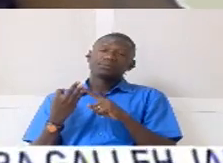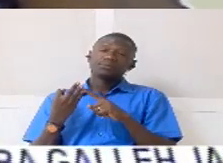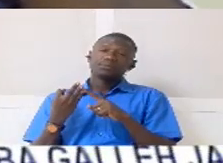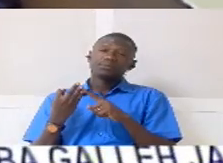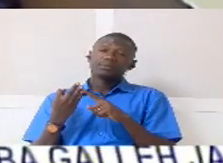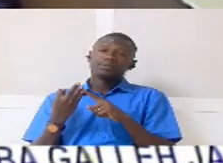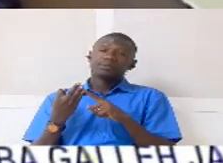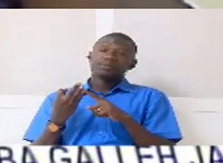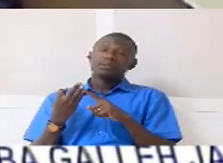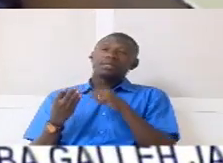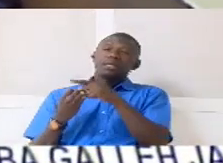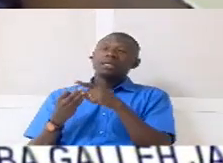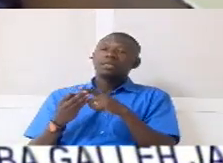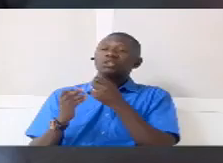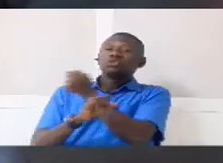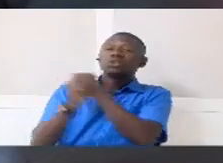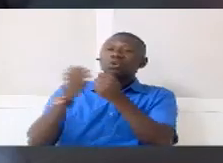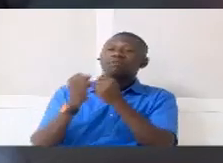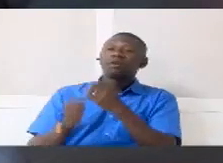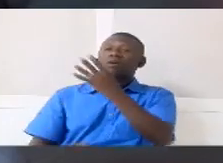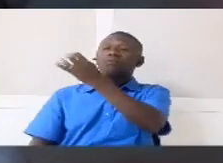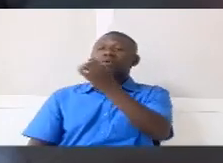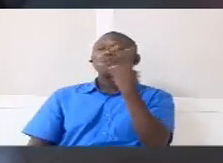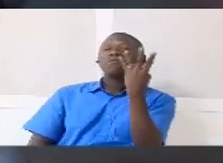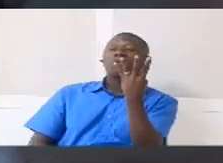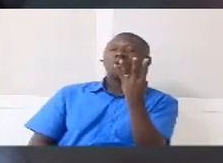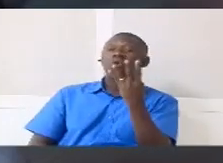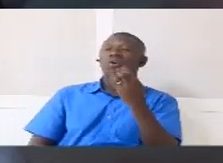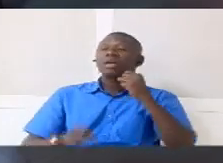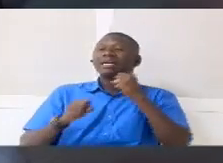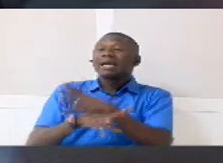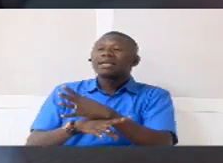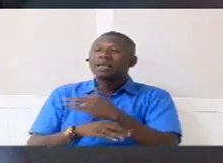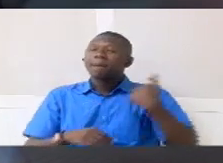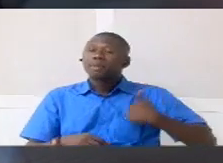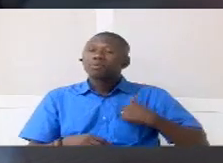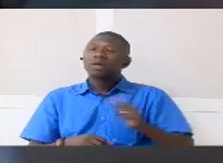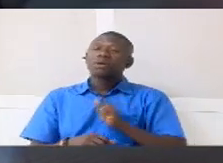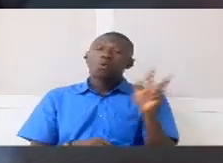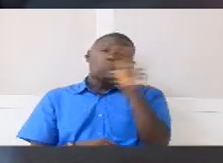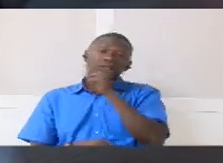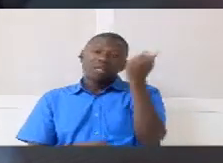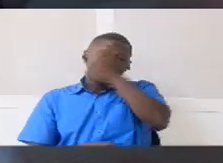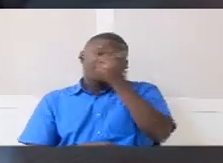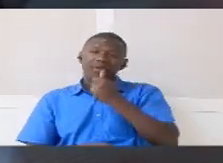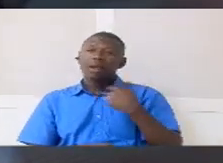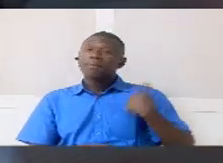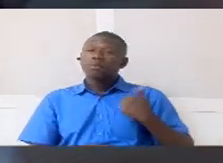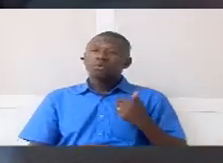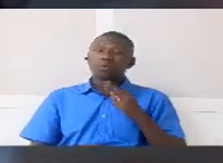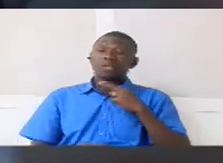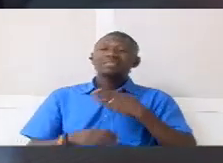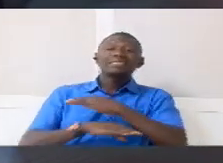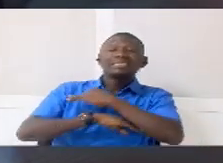the case of the 44 Ghanaians and other West African migrants who were killed in the Gambia